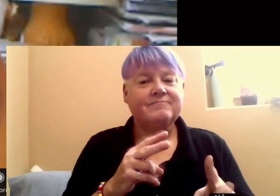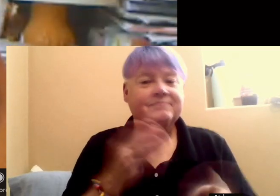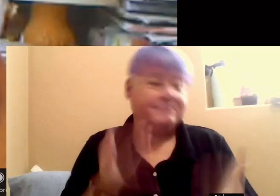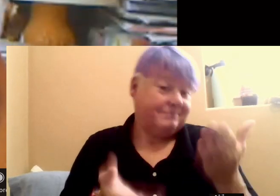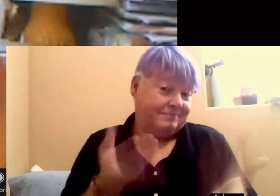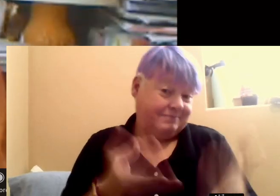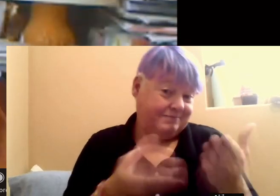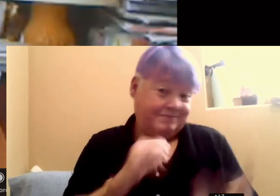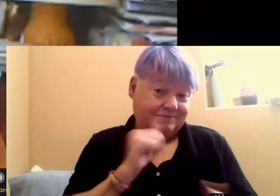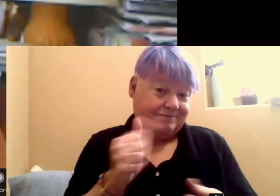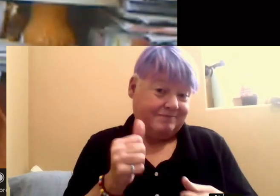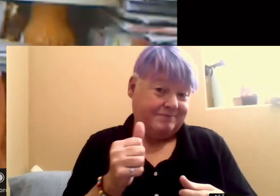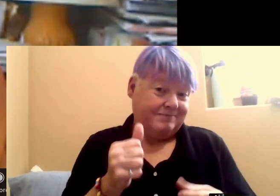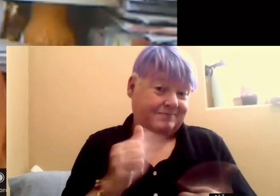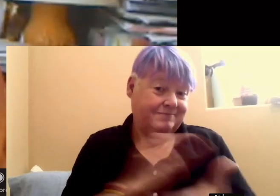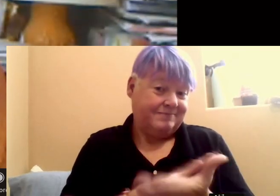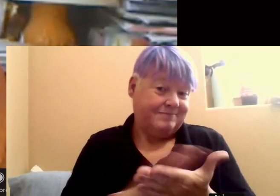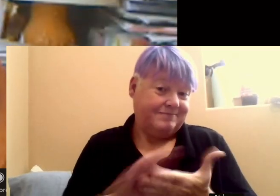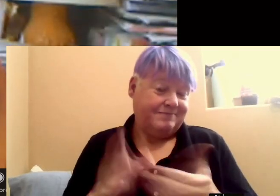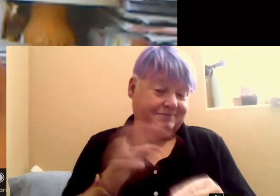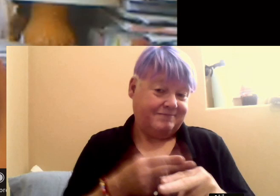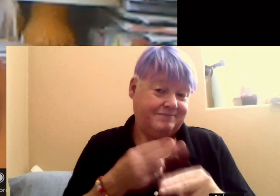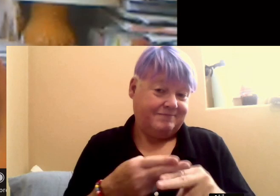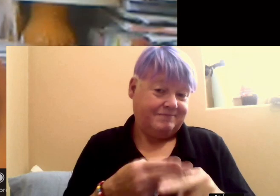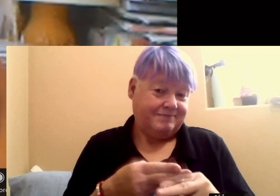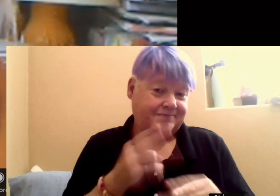not the politest name. So renamed the cat.